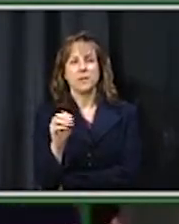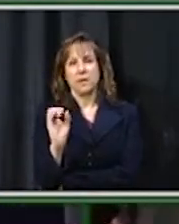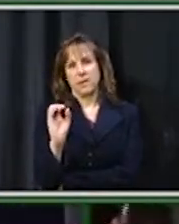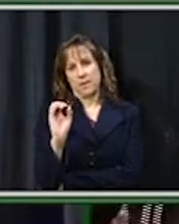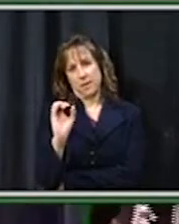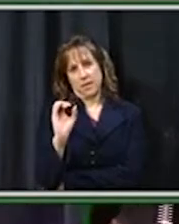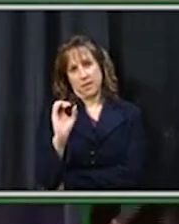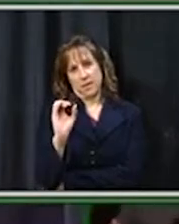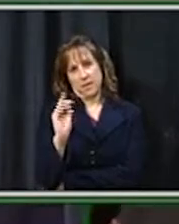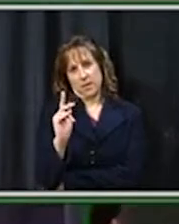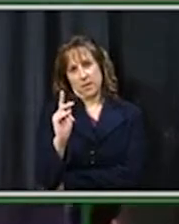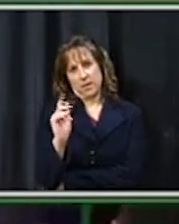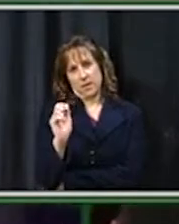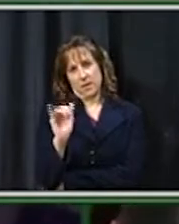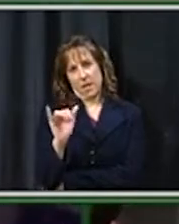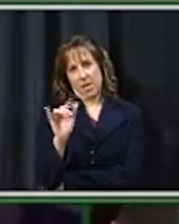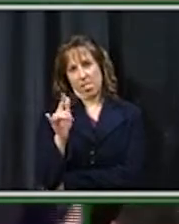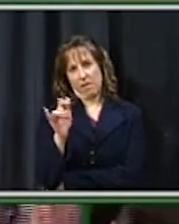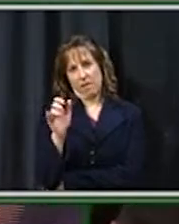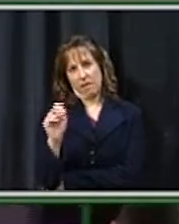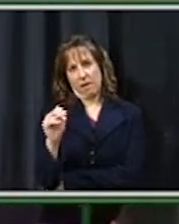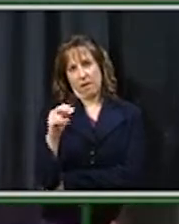Kaylin Marisol Parkinson.